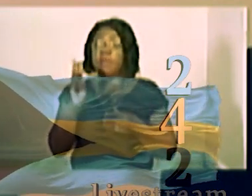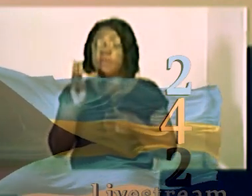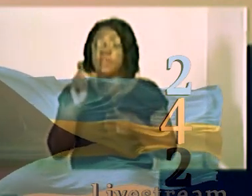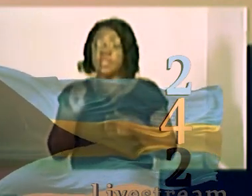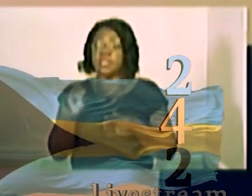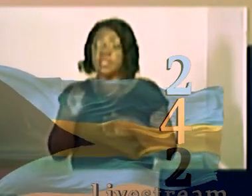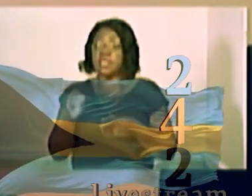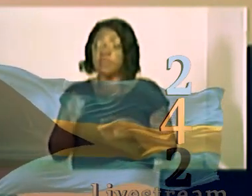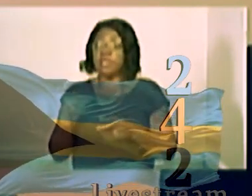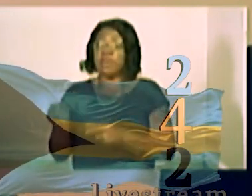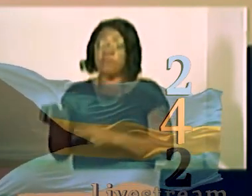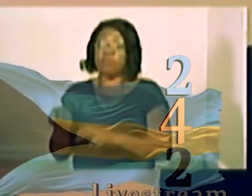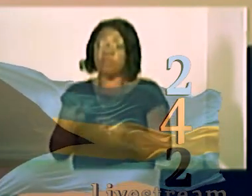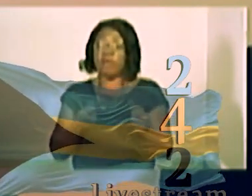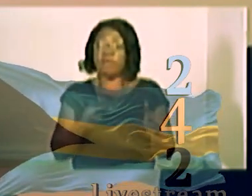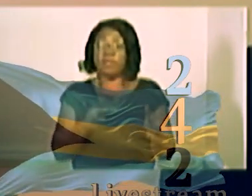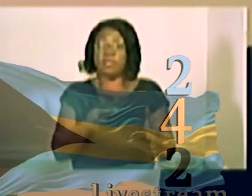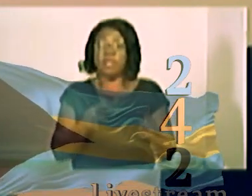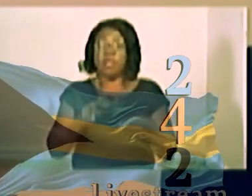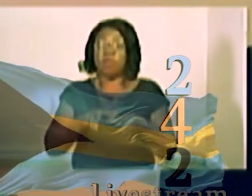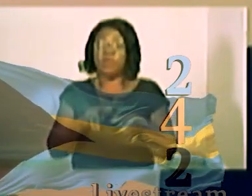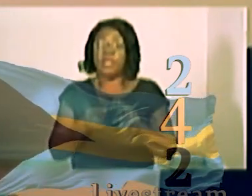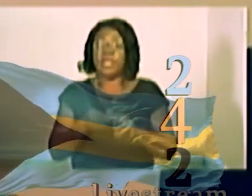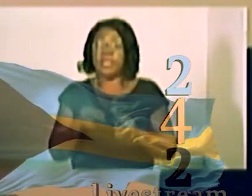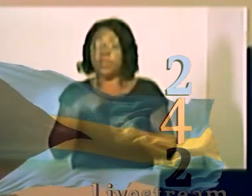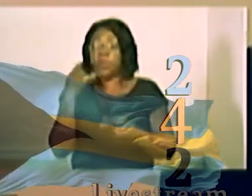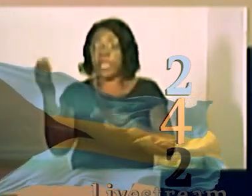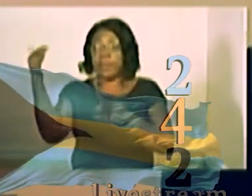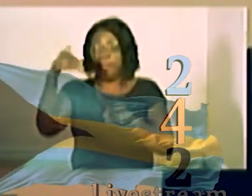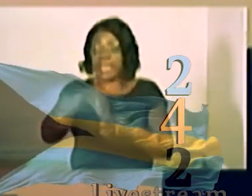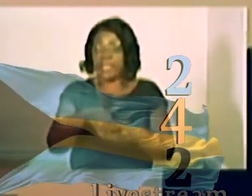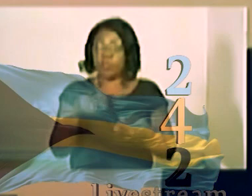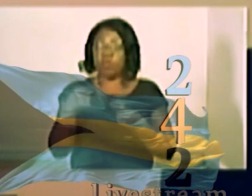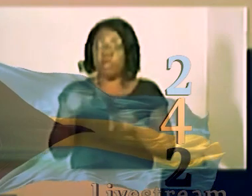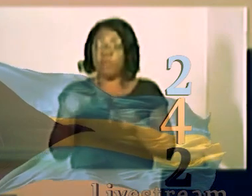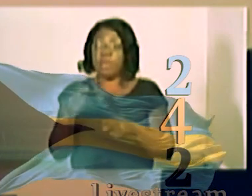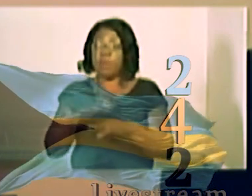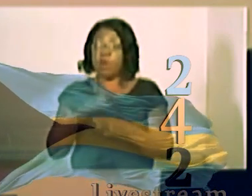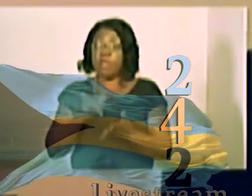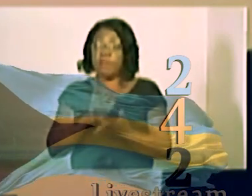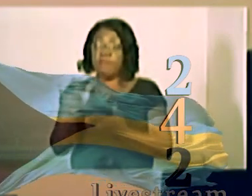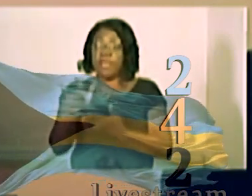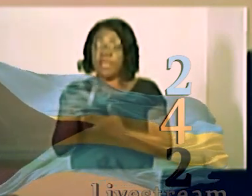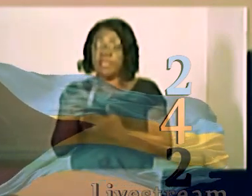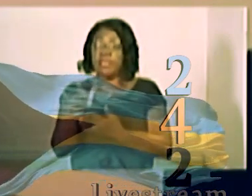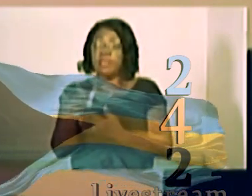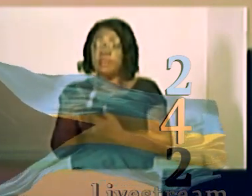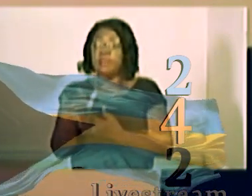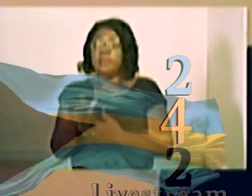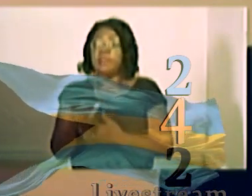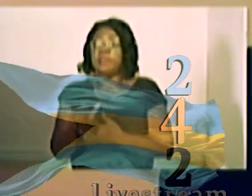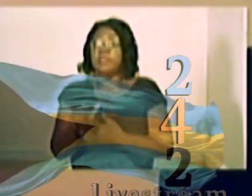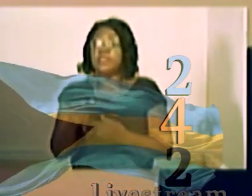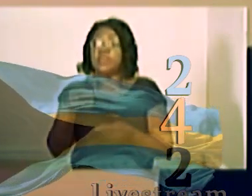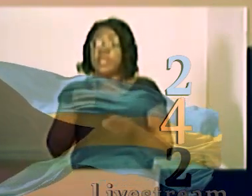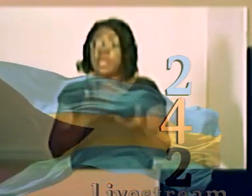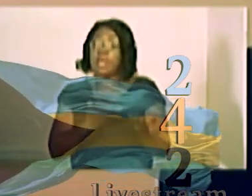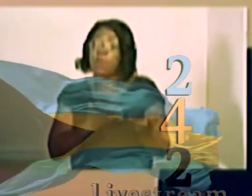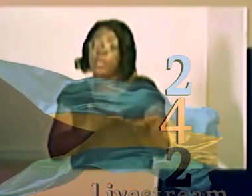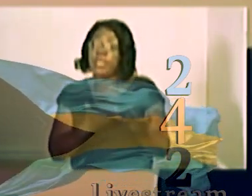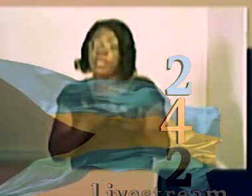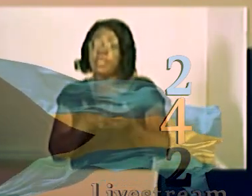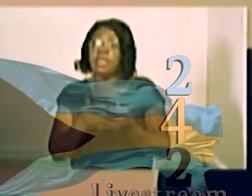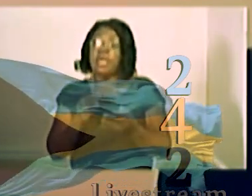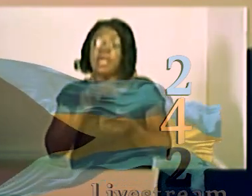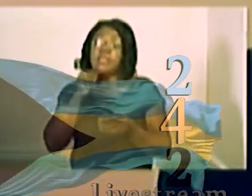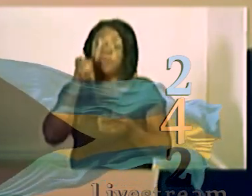are travel-related. The persons that are travel-related for the greater part would have returned in our repatriation exercise on May 23rd.